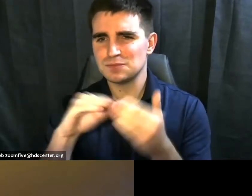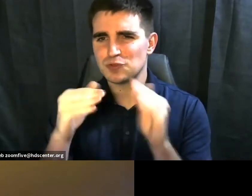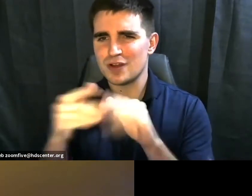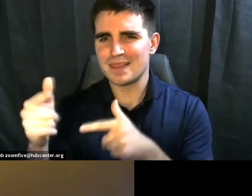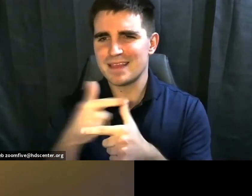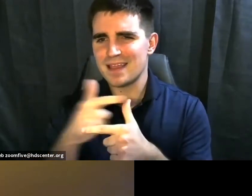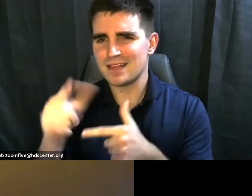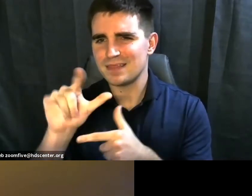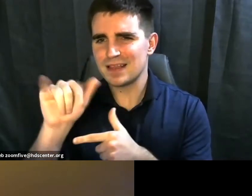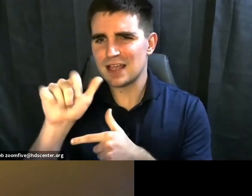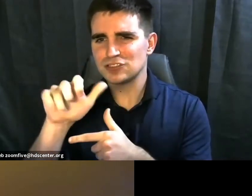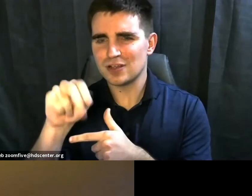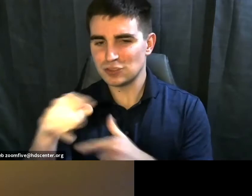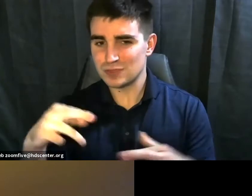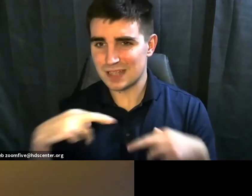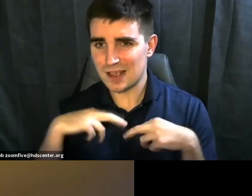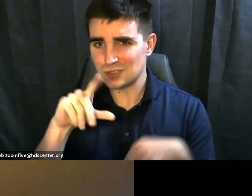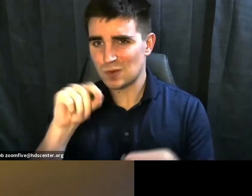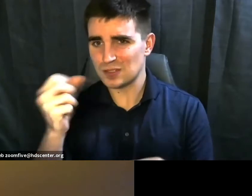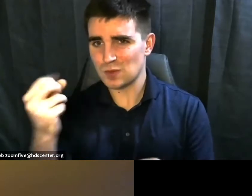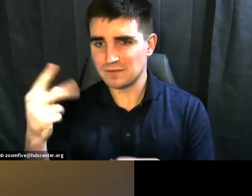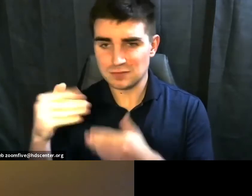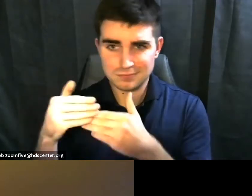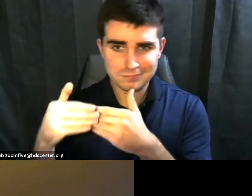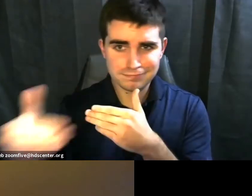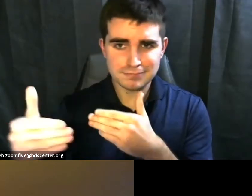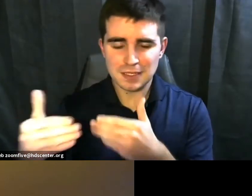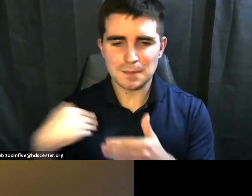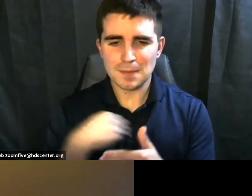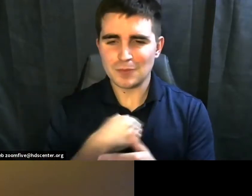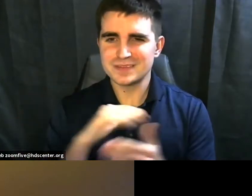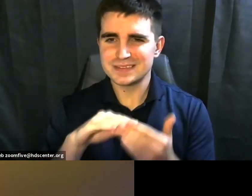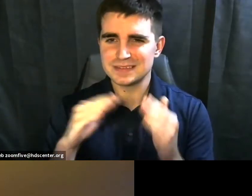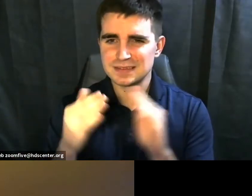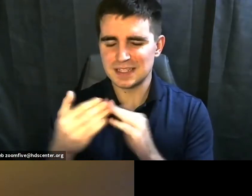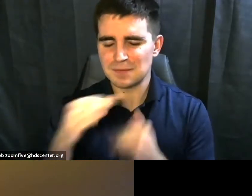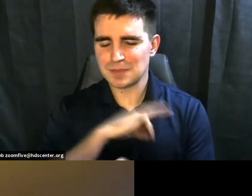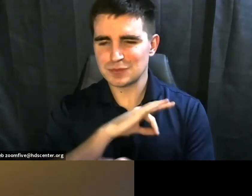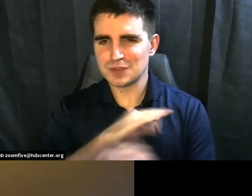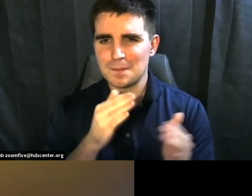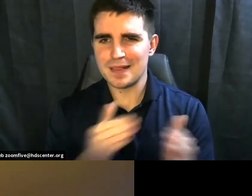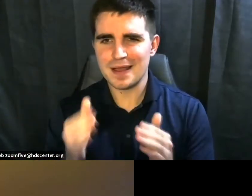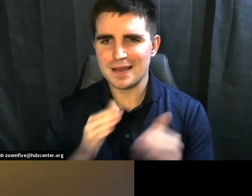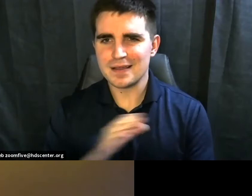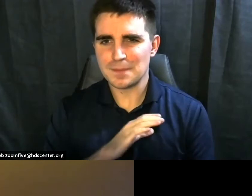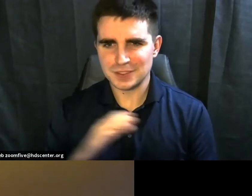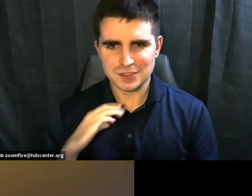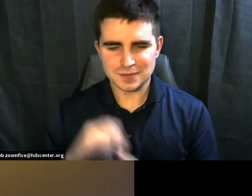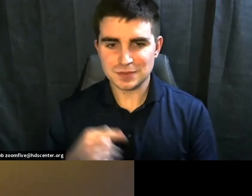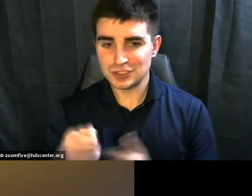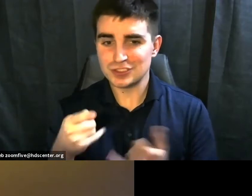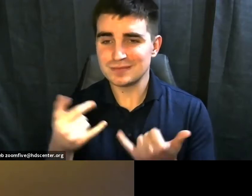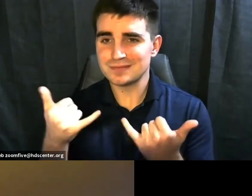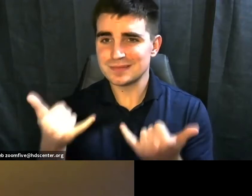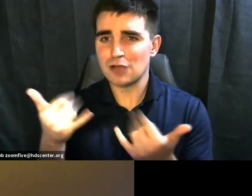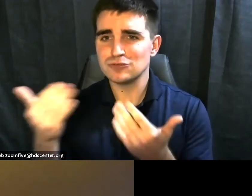in 2012. Since then, she has been a member of the City of Pittsburgh's Planning Commission. She currently serves on advisory committees